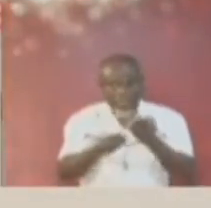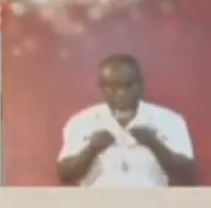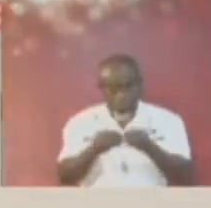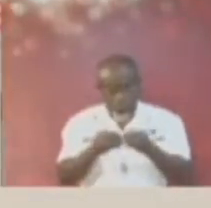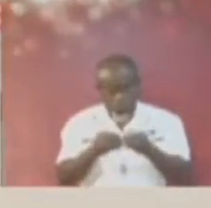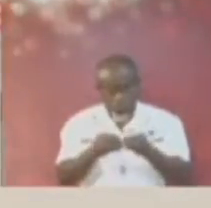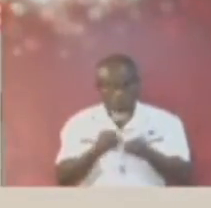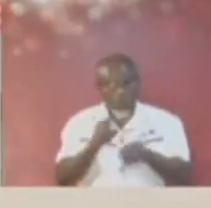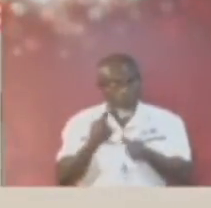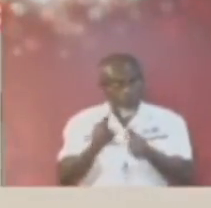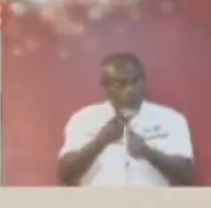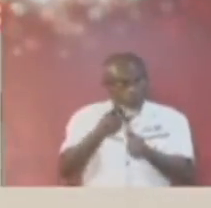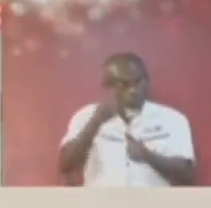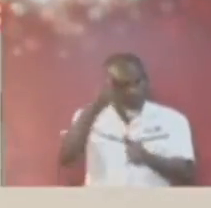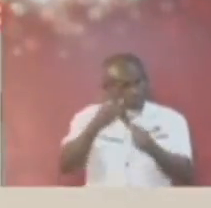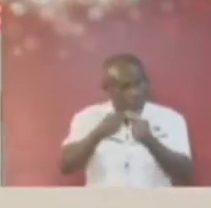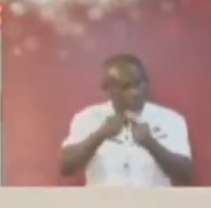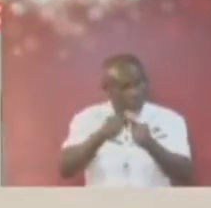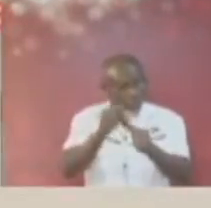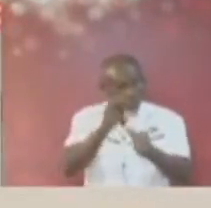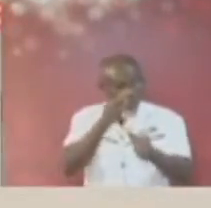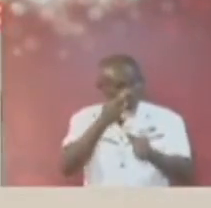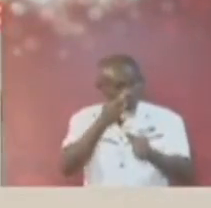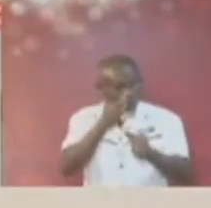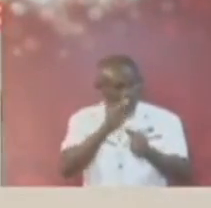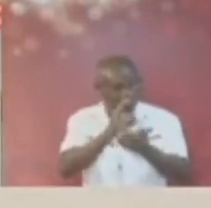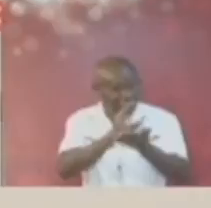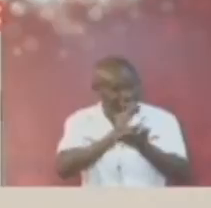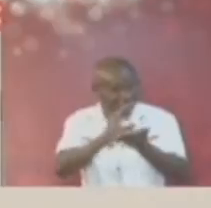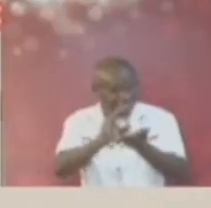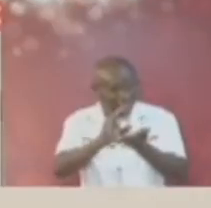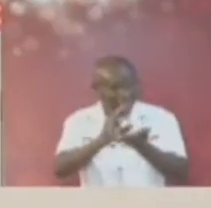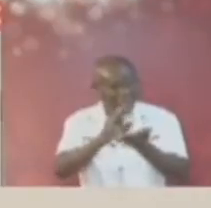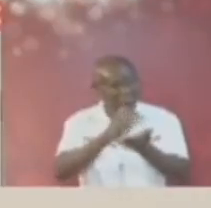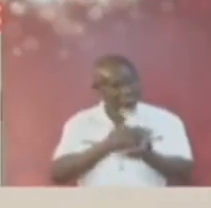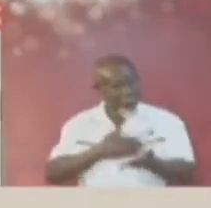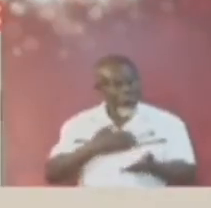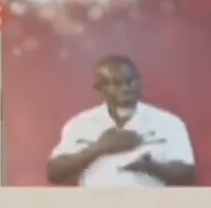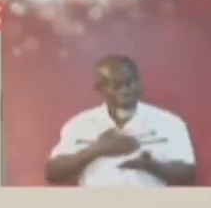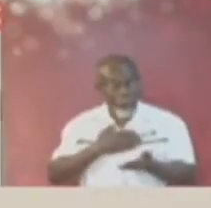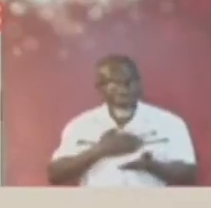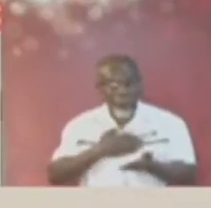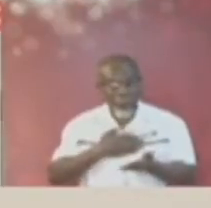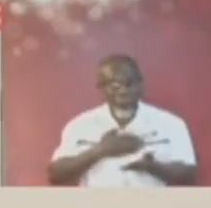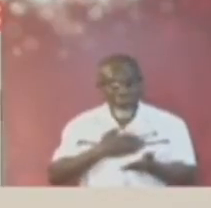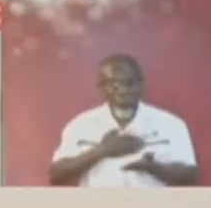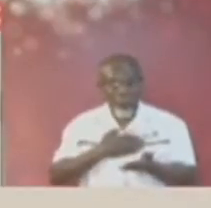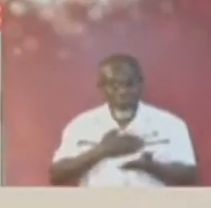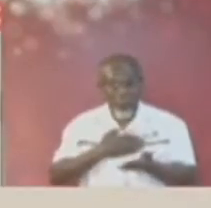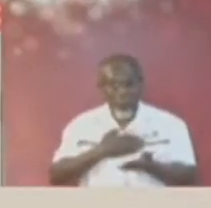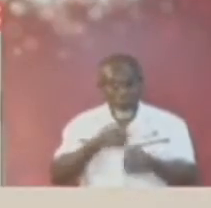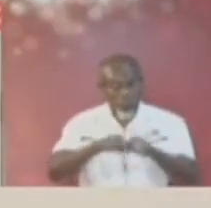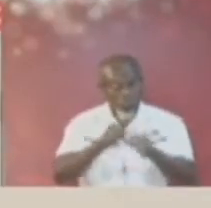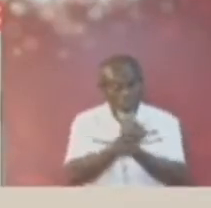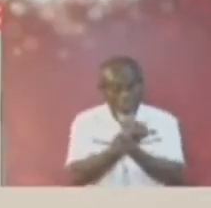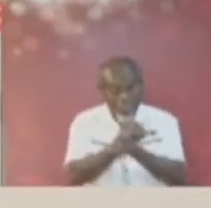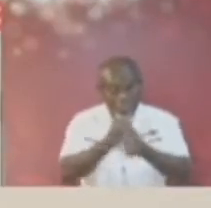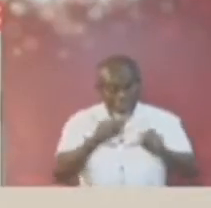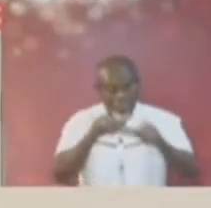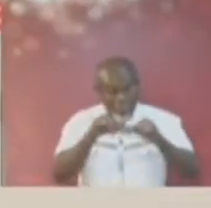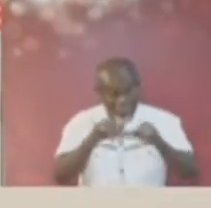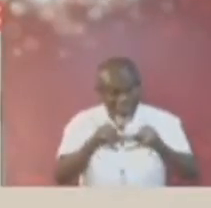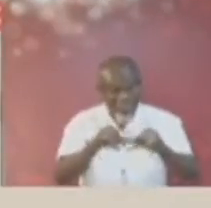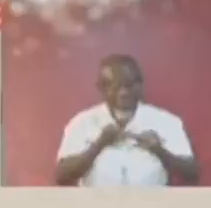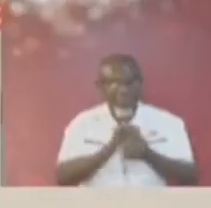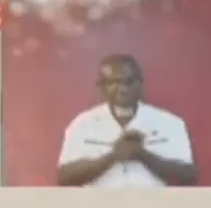food hygiene precautions, all of the things that you would normally want to emphasize in making sure that food is safe for consumption, all of those